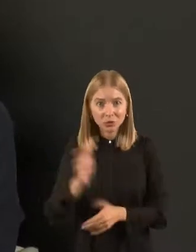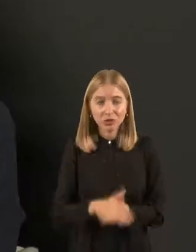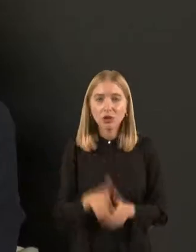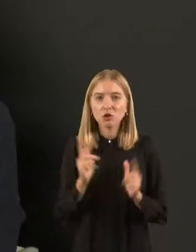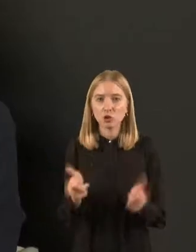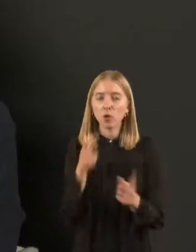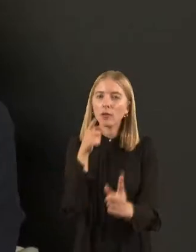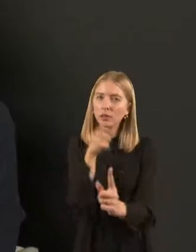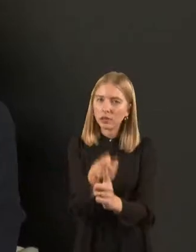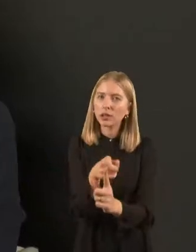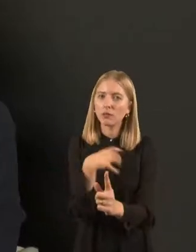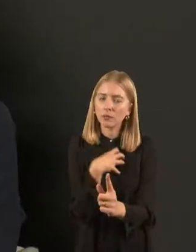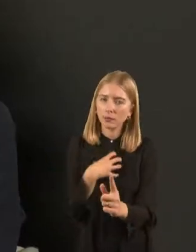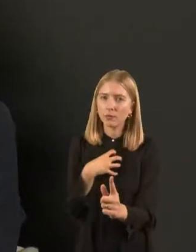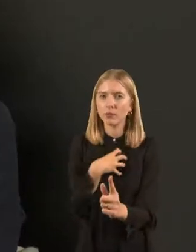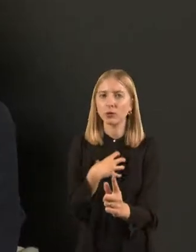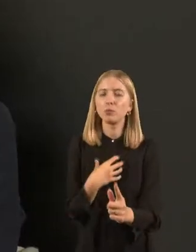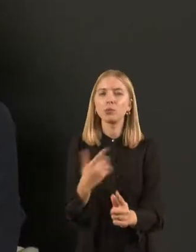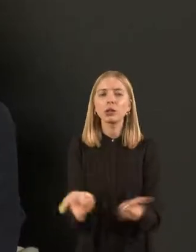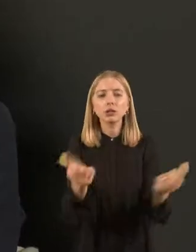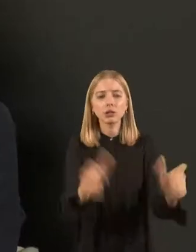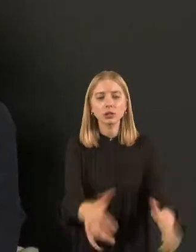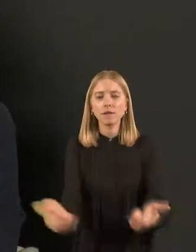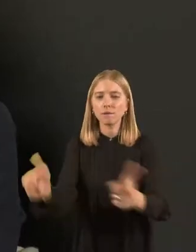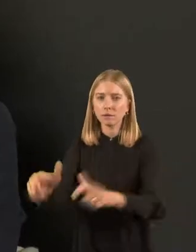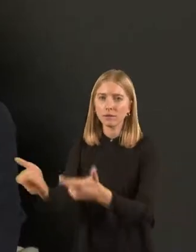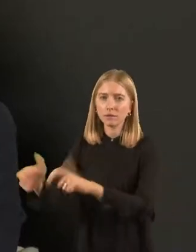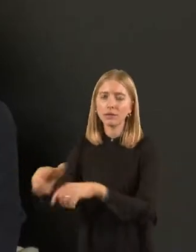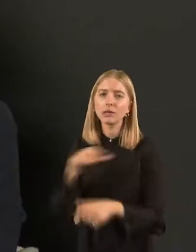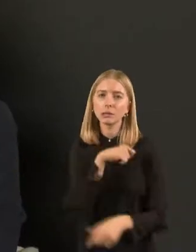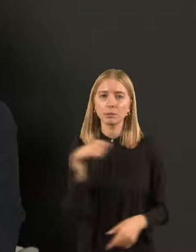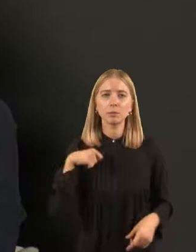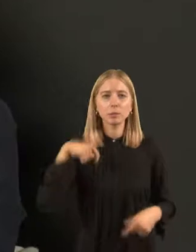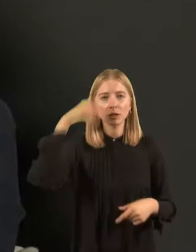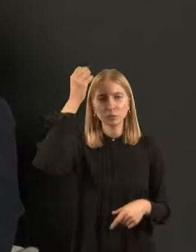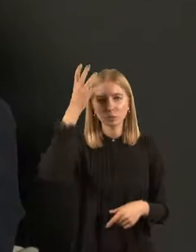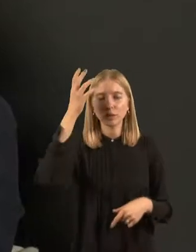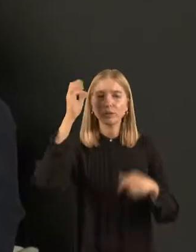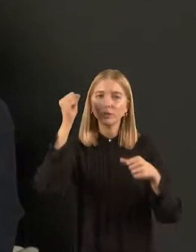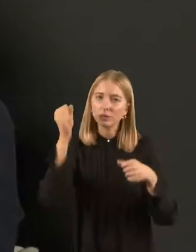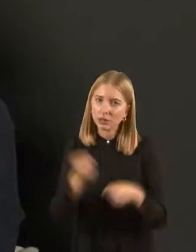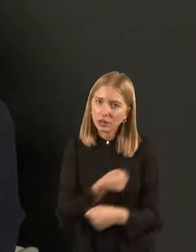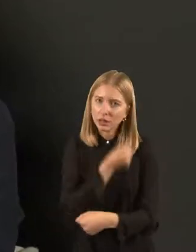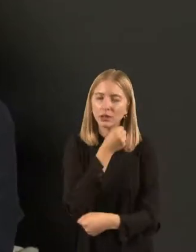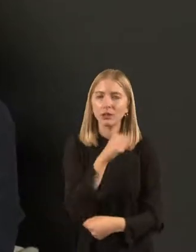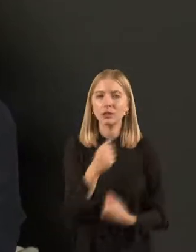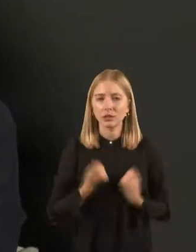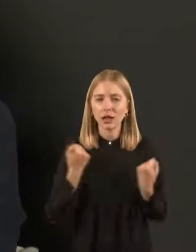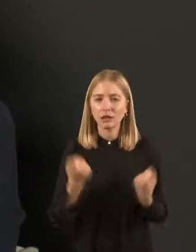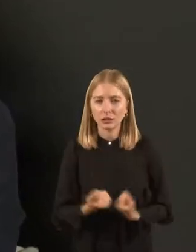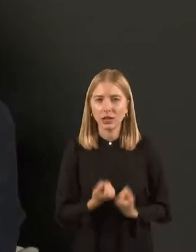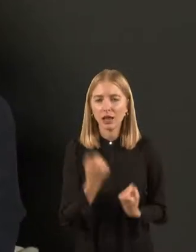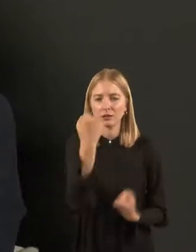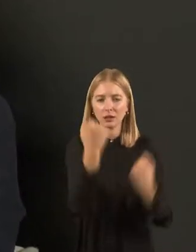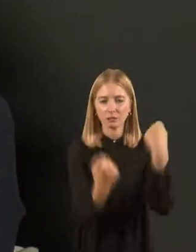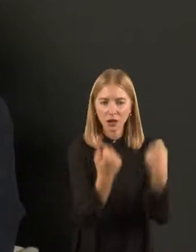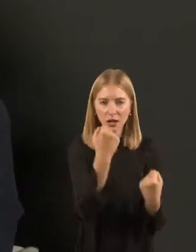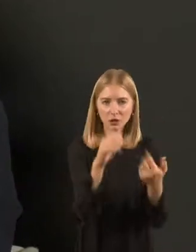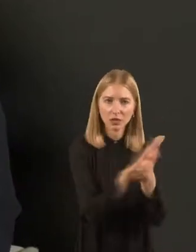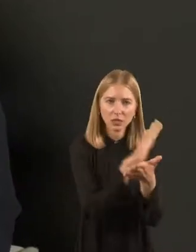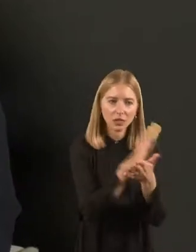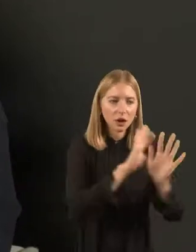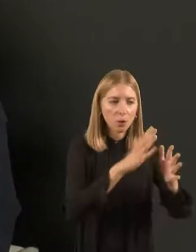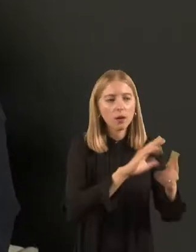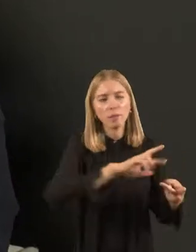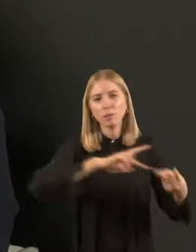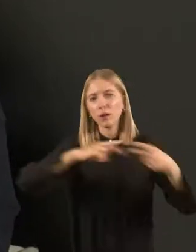2030, and we have only a very small proportion of such vehicles in our fleet right now.